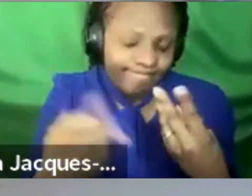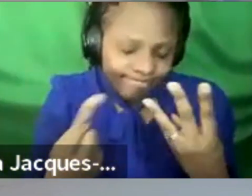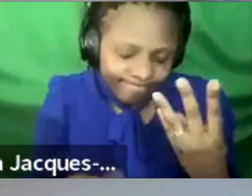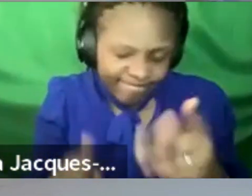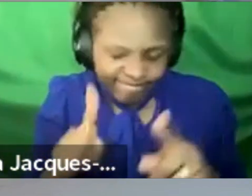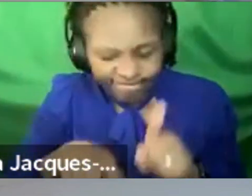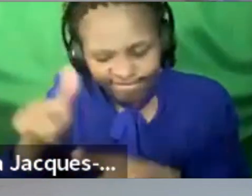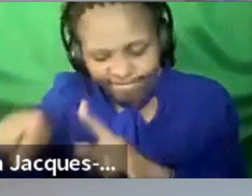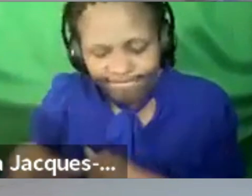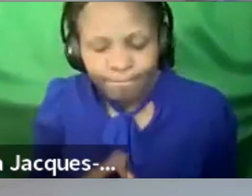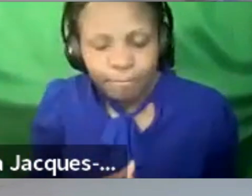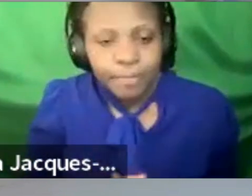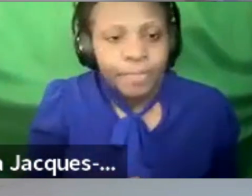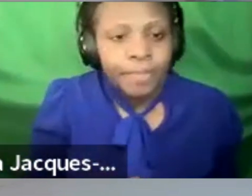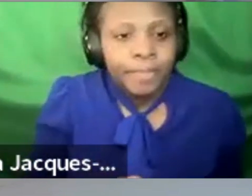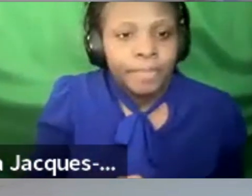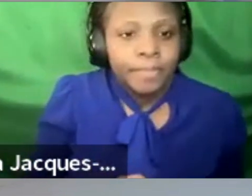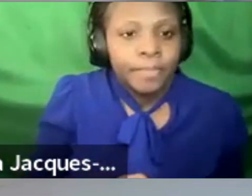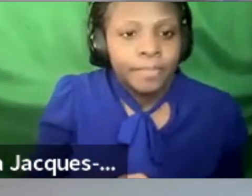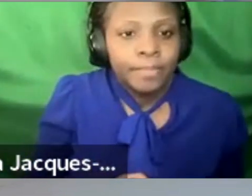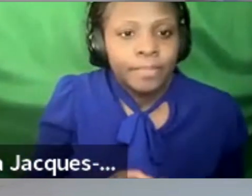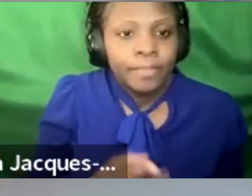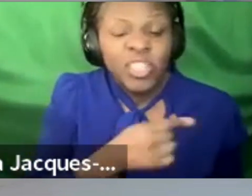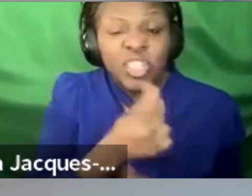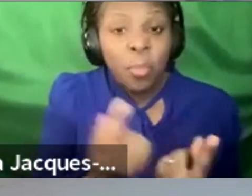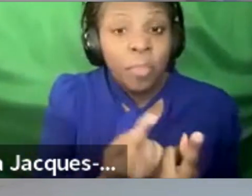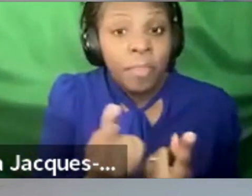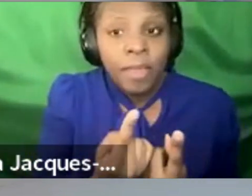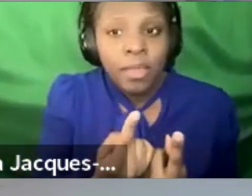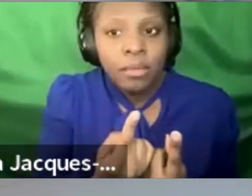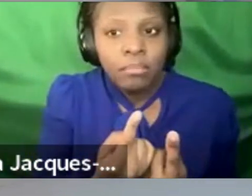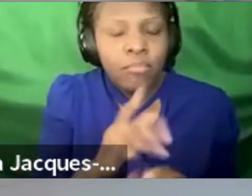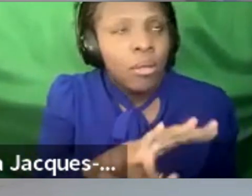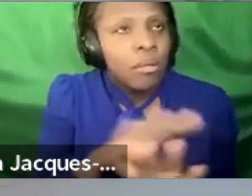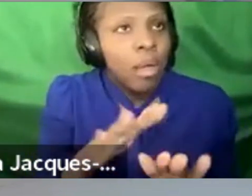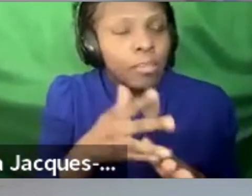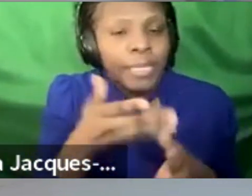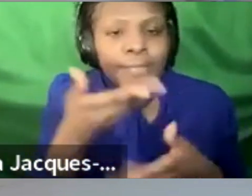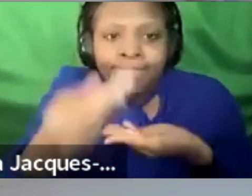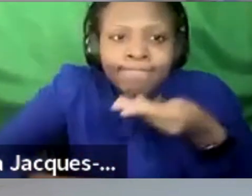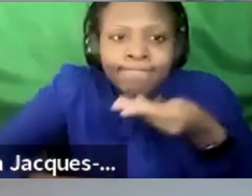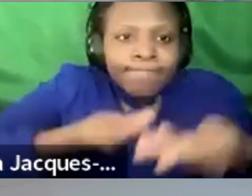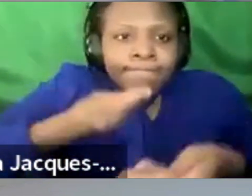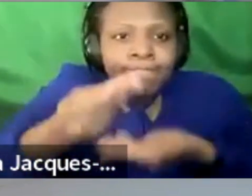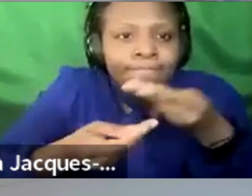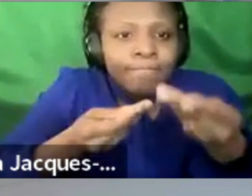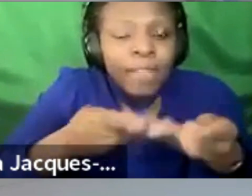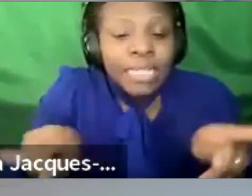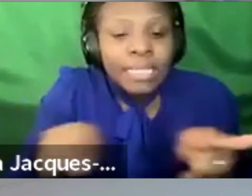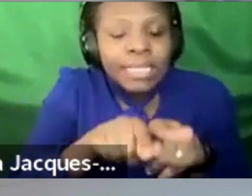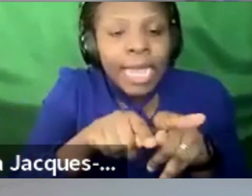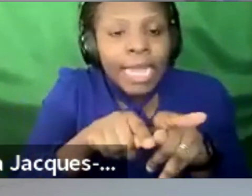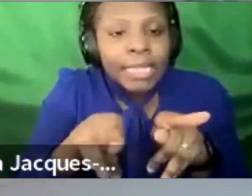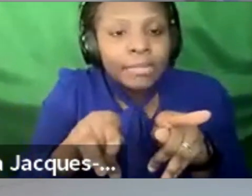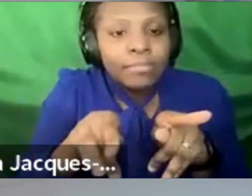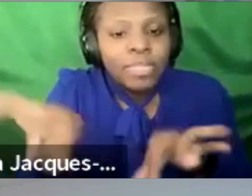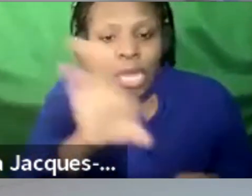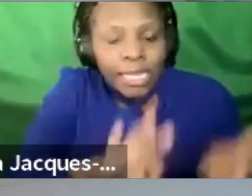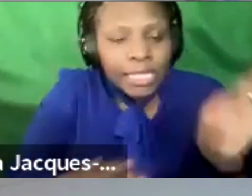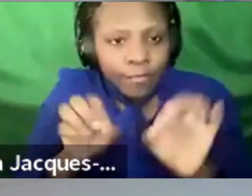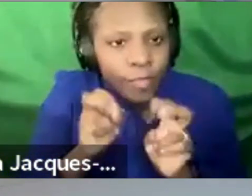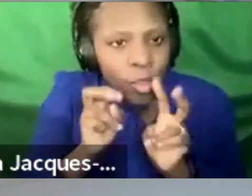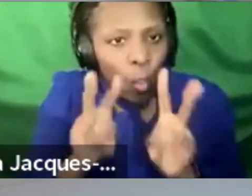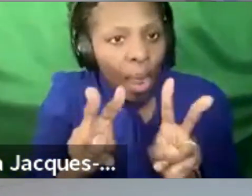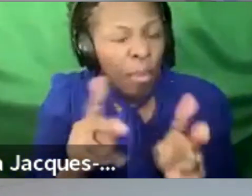so it's something that hasn't been articulated in the same scientific way, but